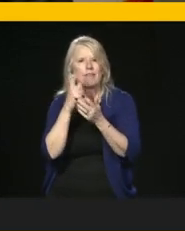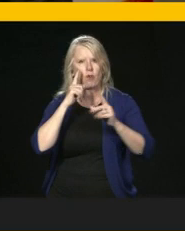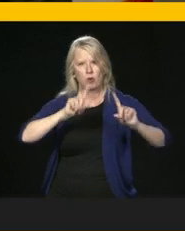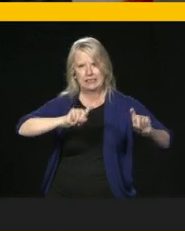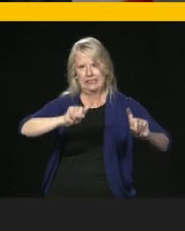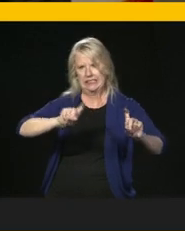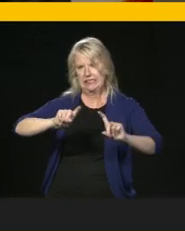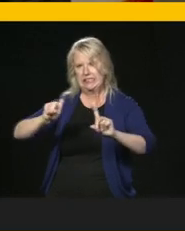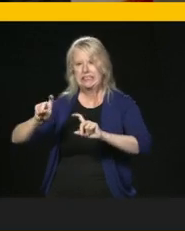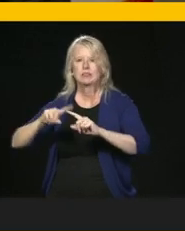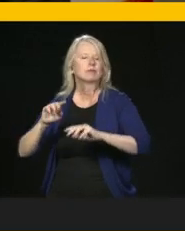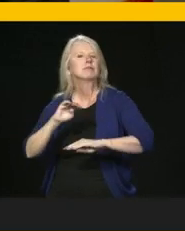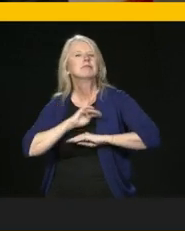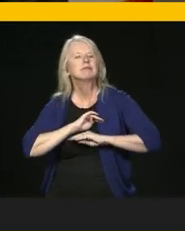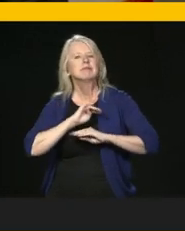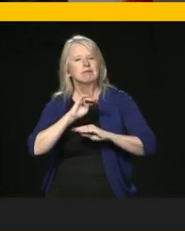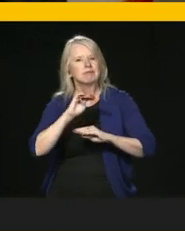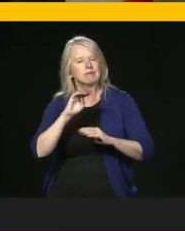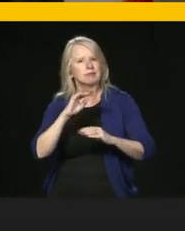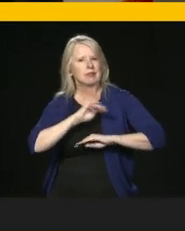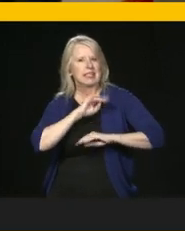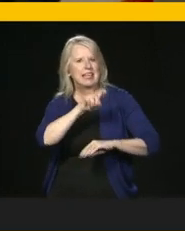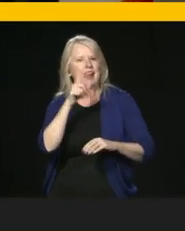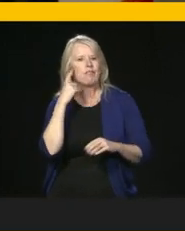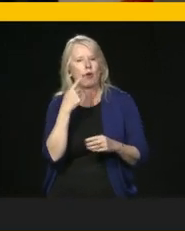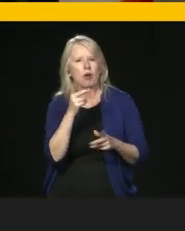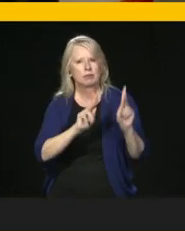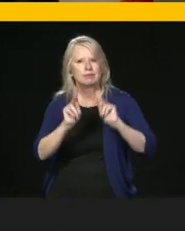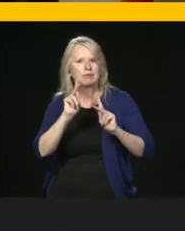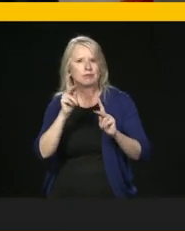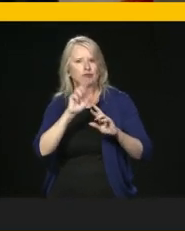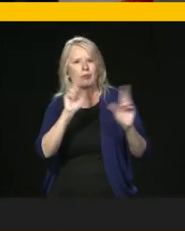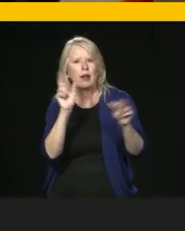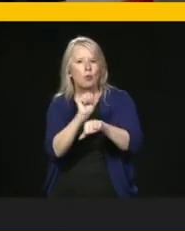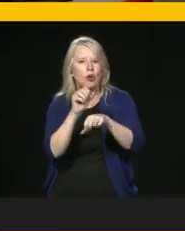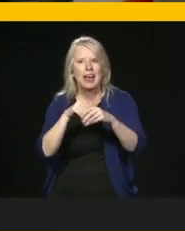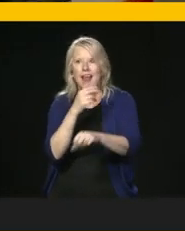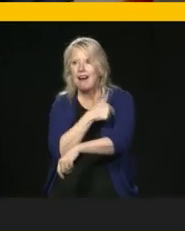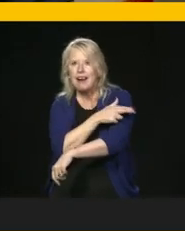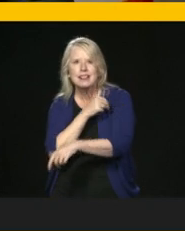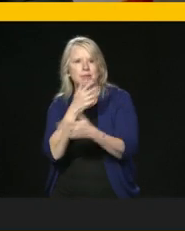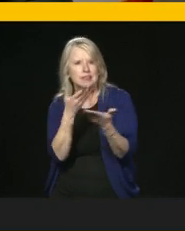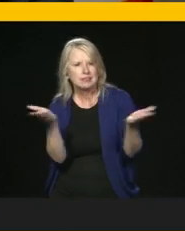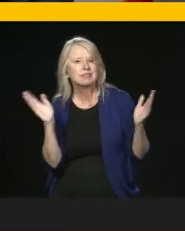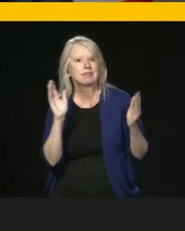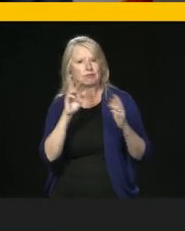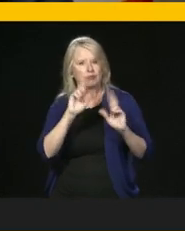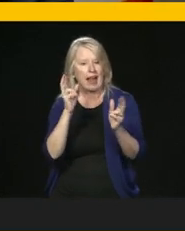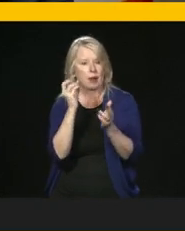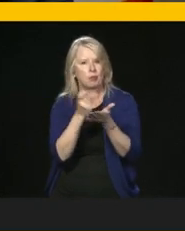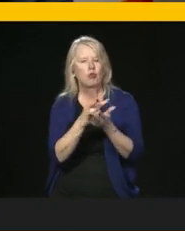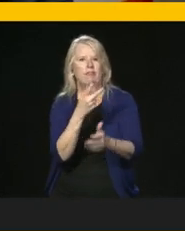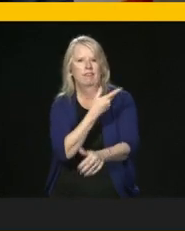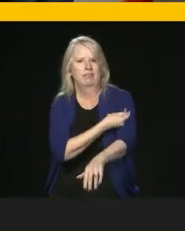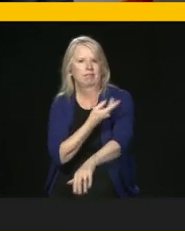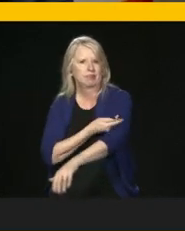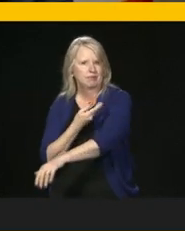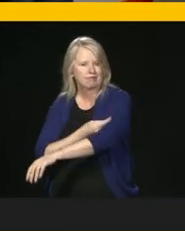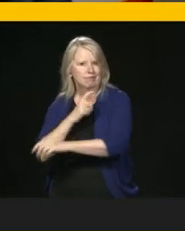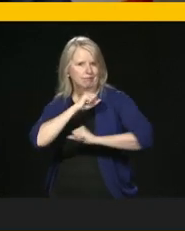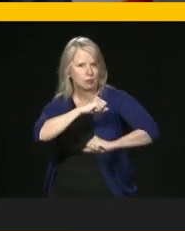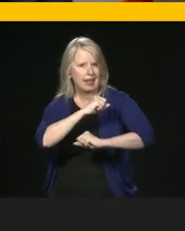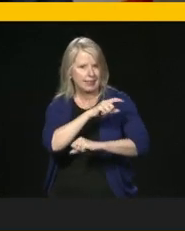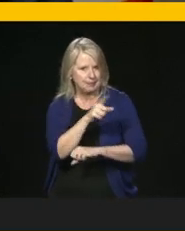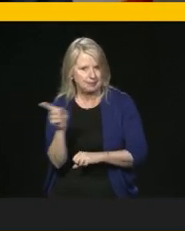healthcare workers when an approved vaccine becomes available. Now, as we spoke on Friday, Canada's fight